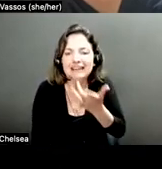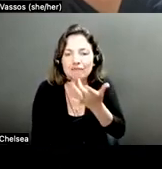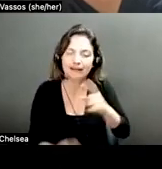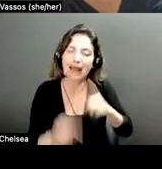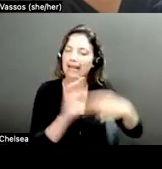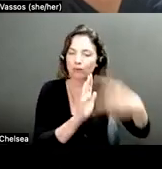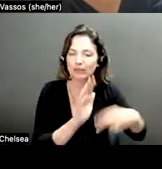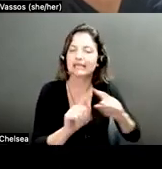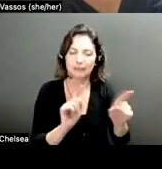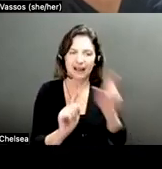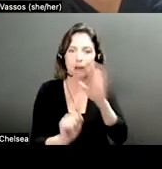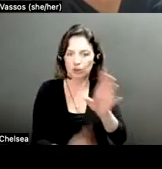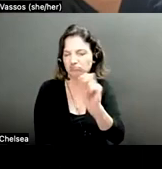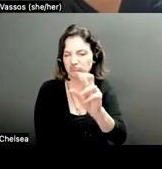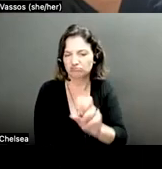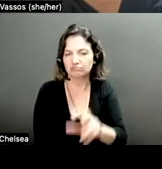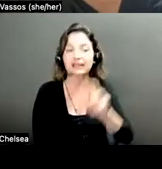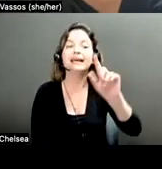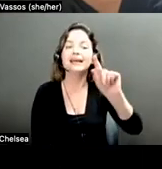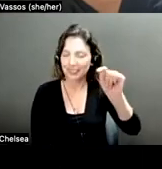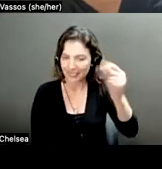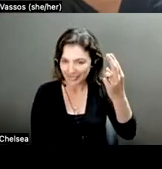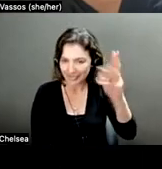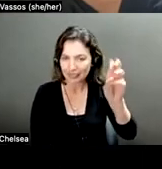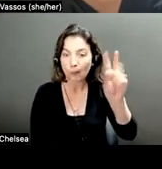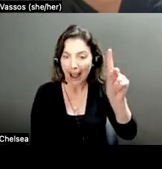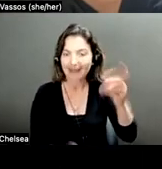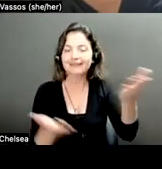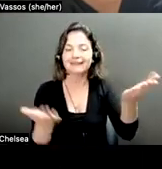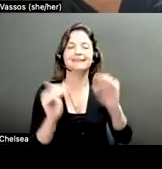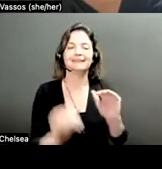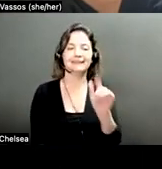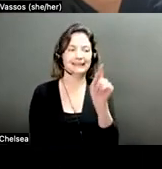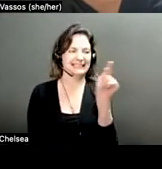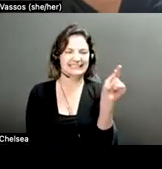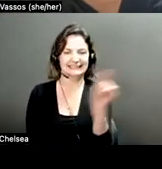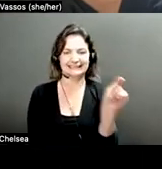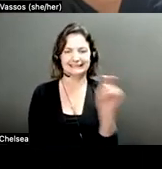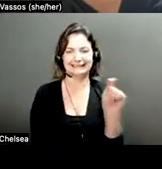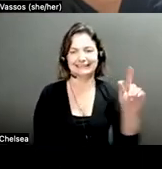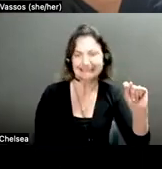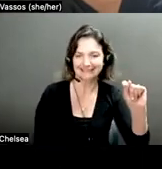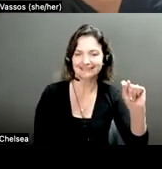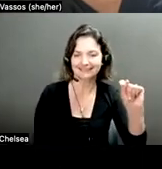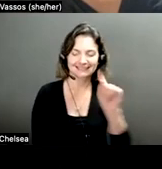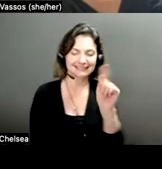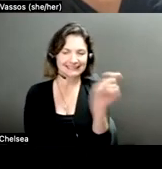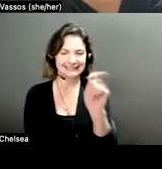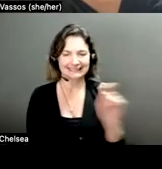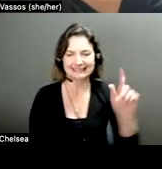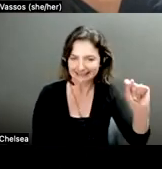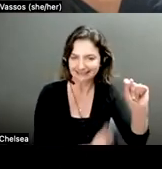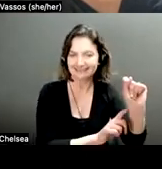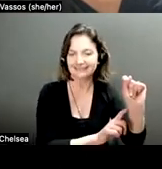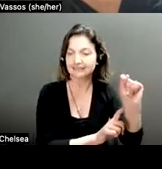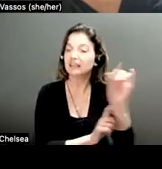them. There's thwack, there's zzt, which is that zzzzzt, which is often used